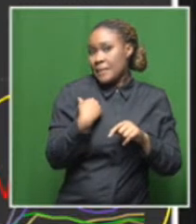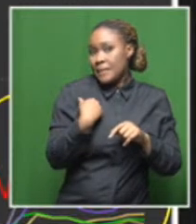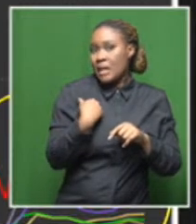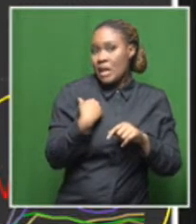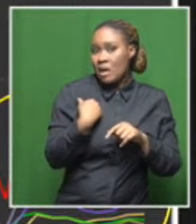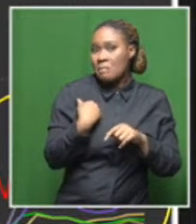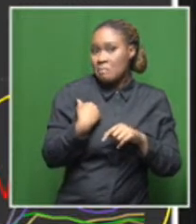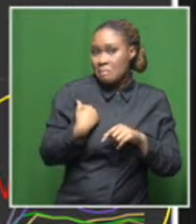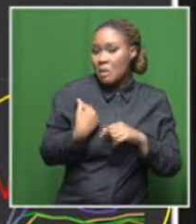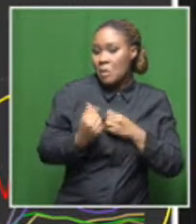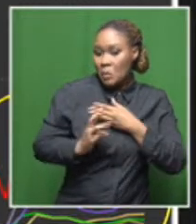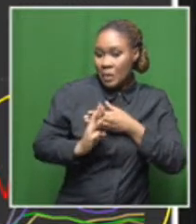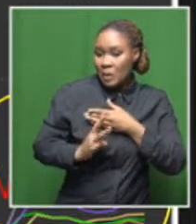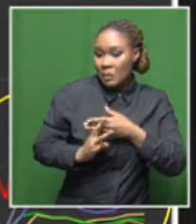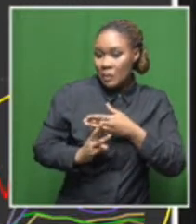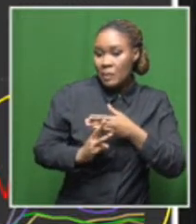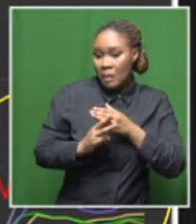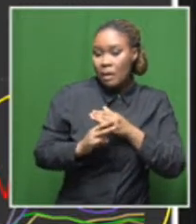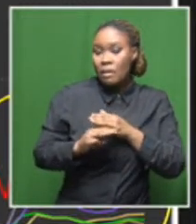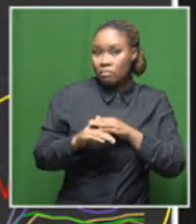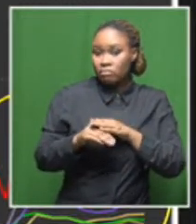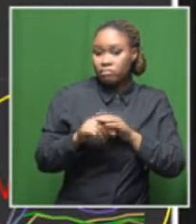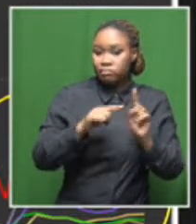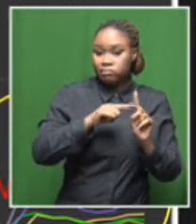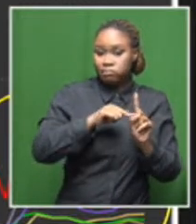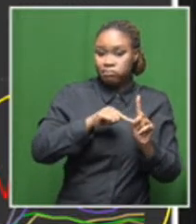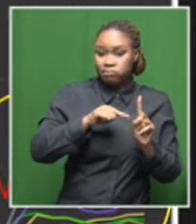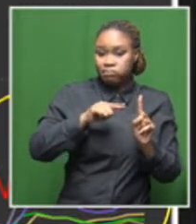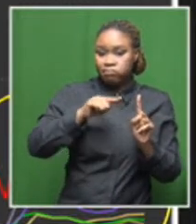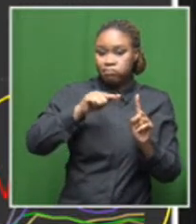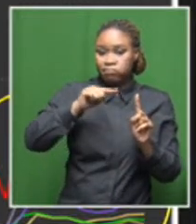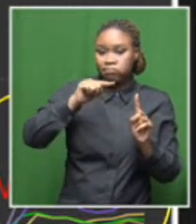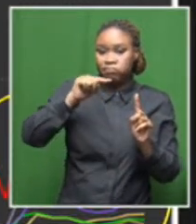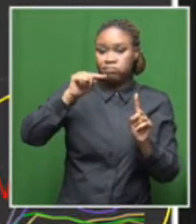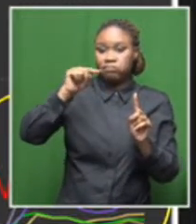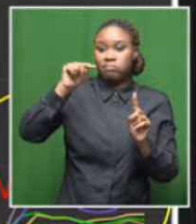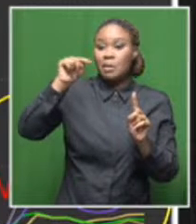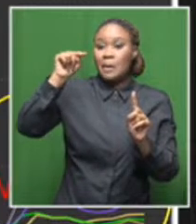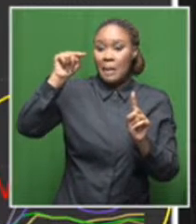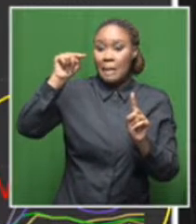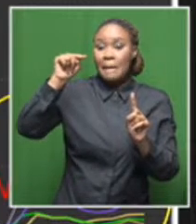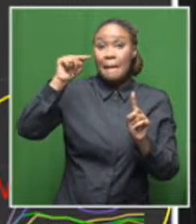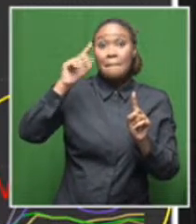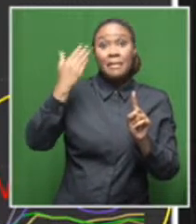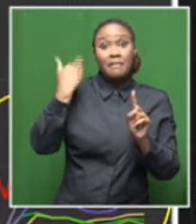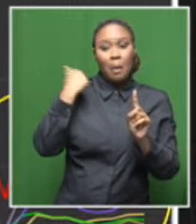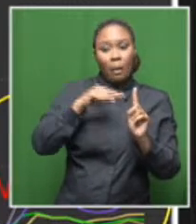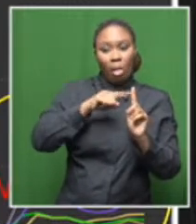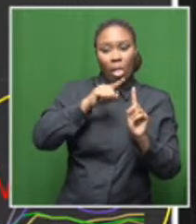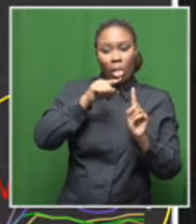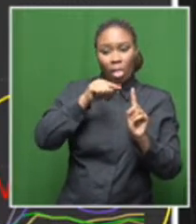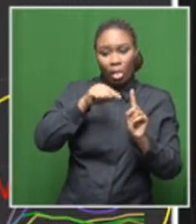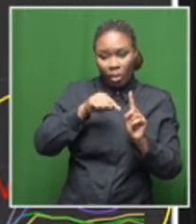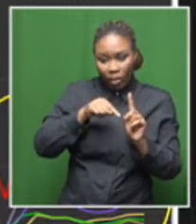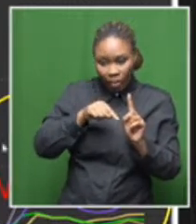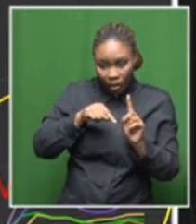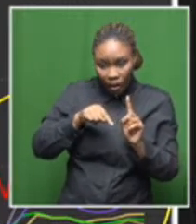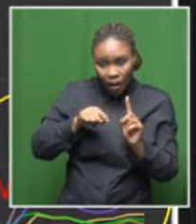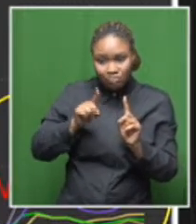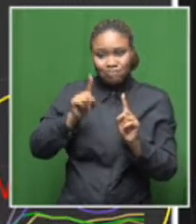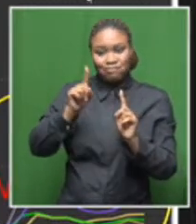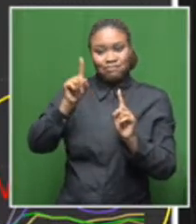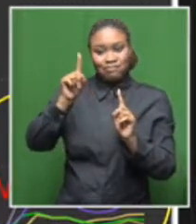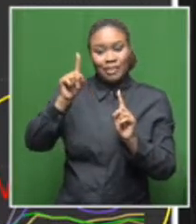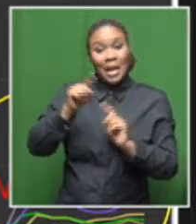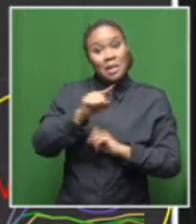the changes to the schedule and the access to vaccinations, we are seeing in all provinces quite a nice pickup in the